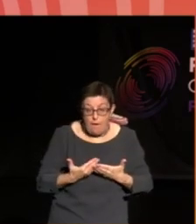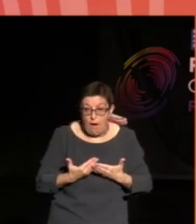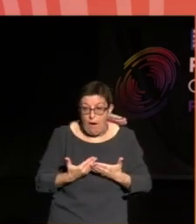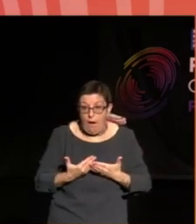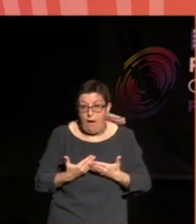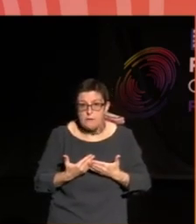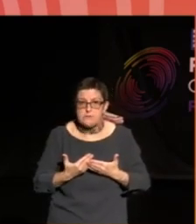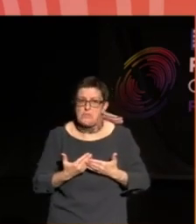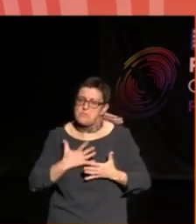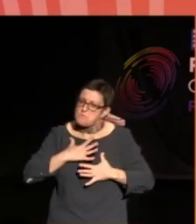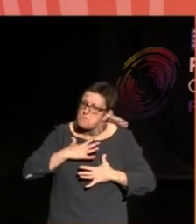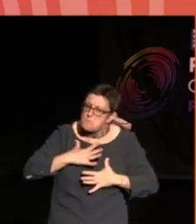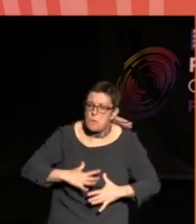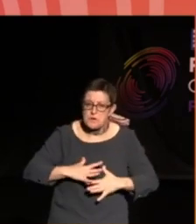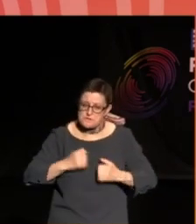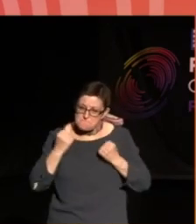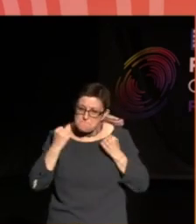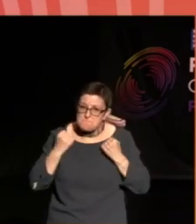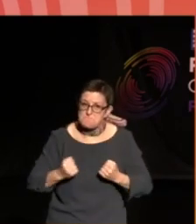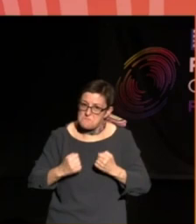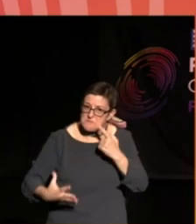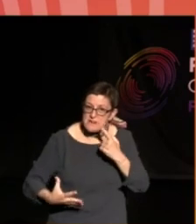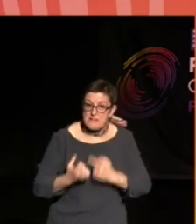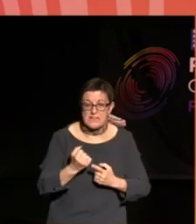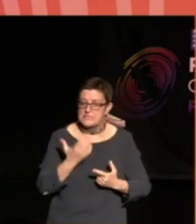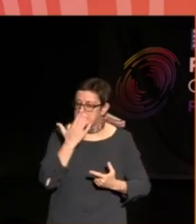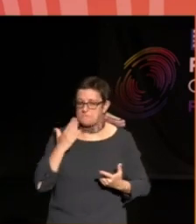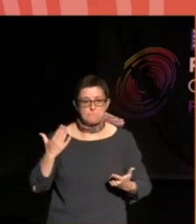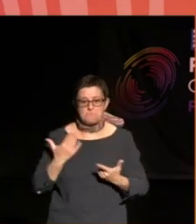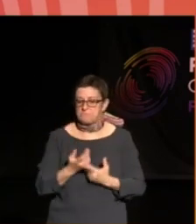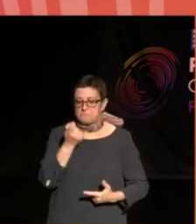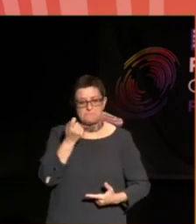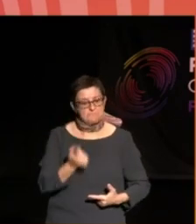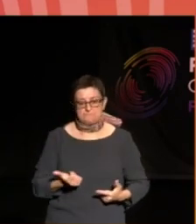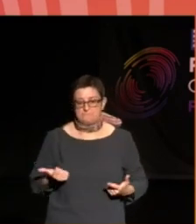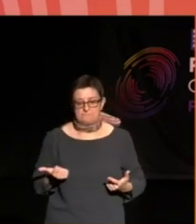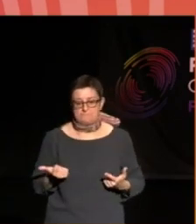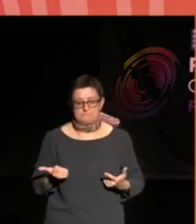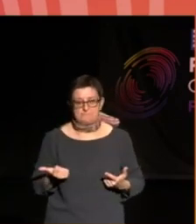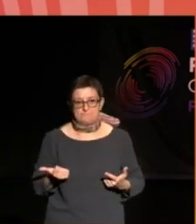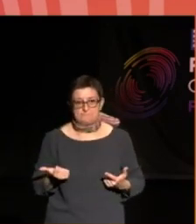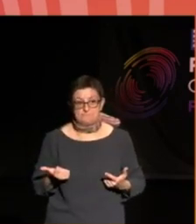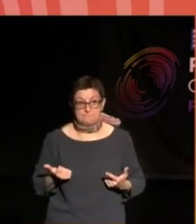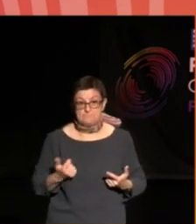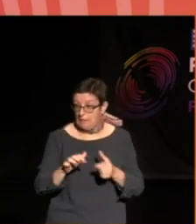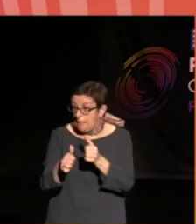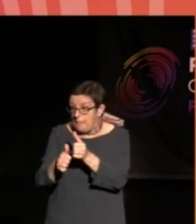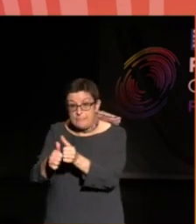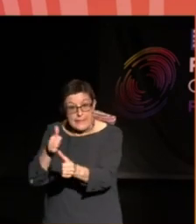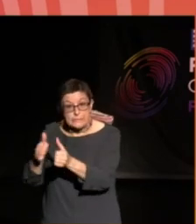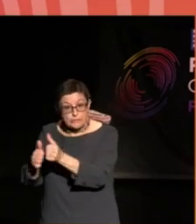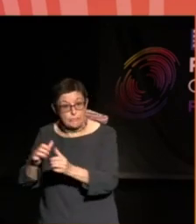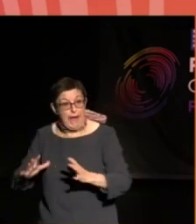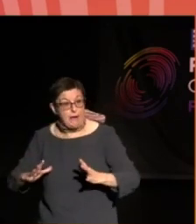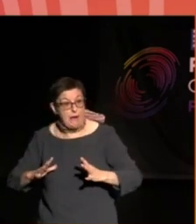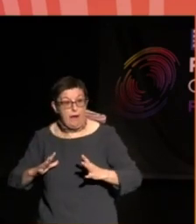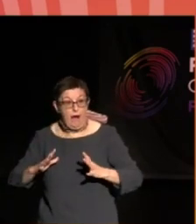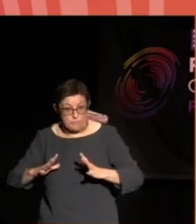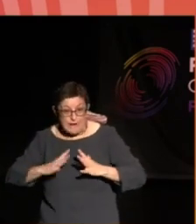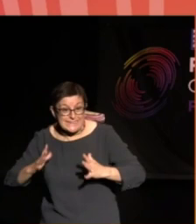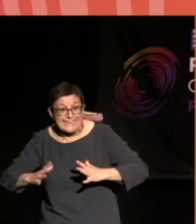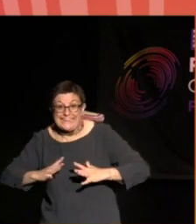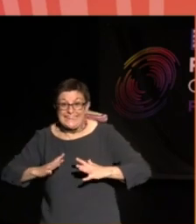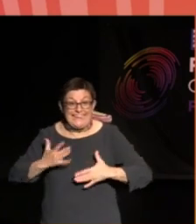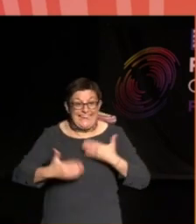And that's the biggest challenge we have. The industry is ready. There are companies signing up to Race to Zero